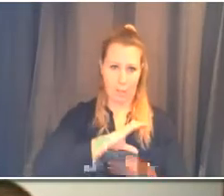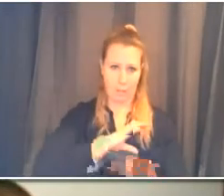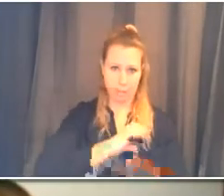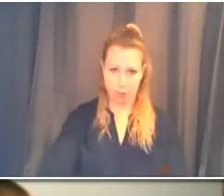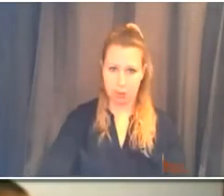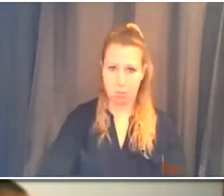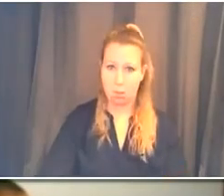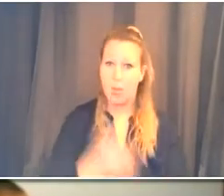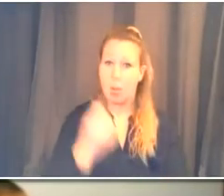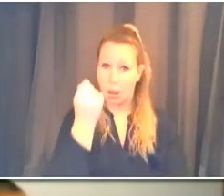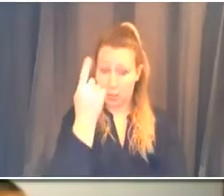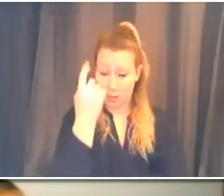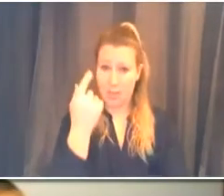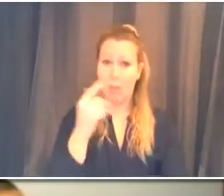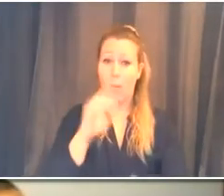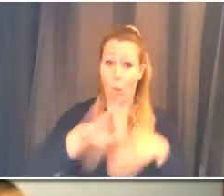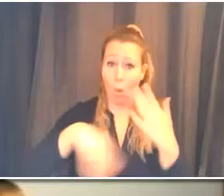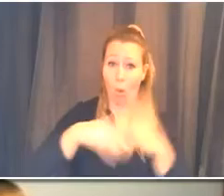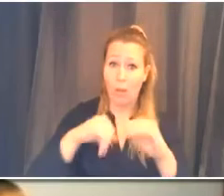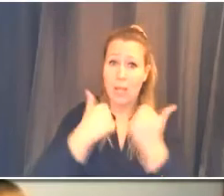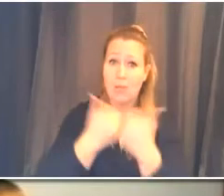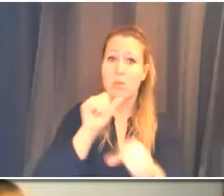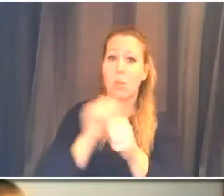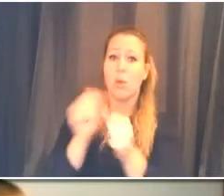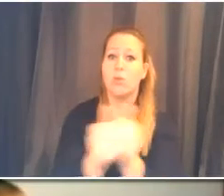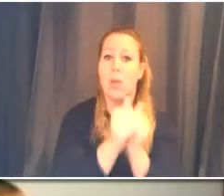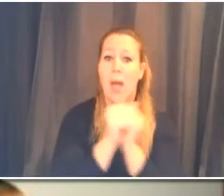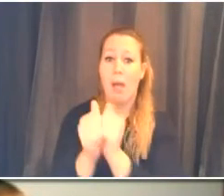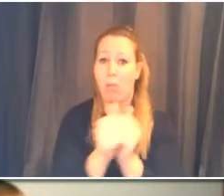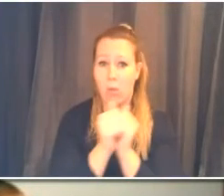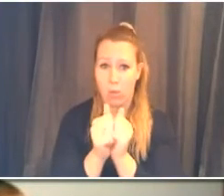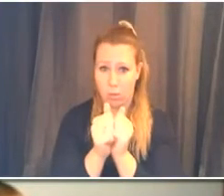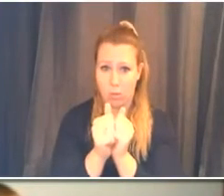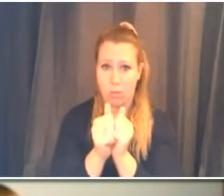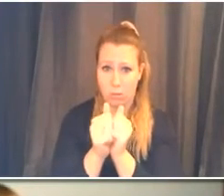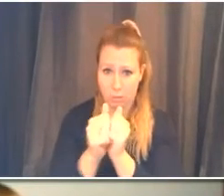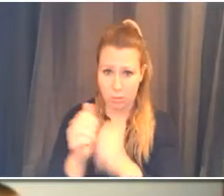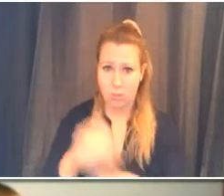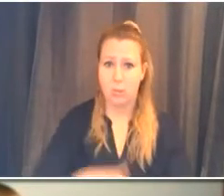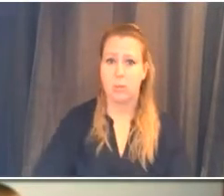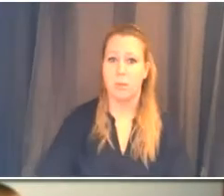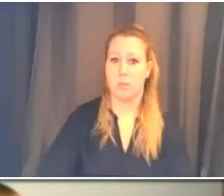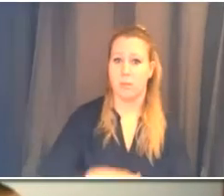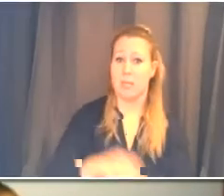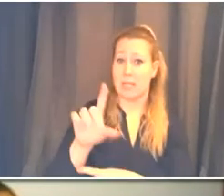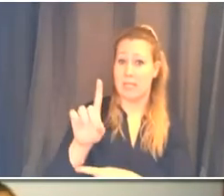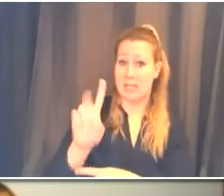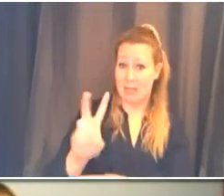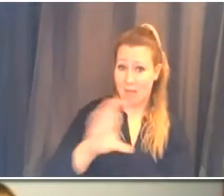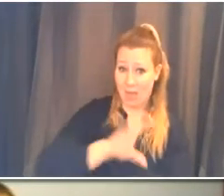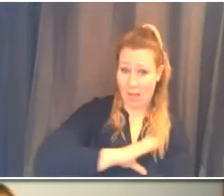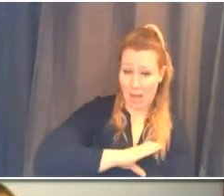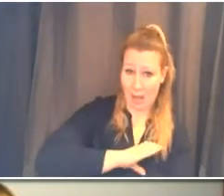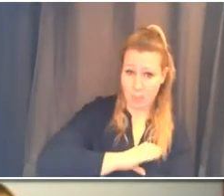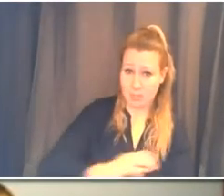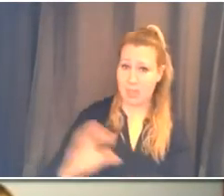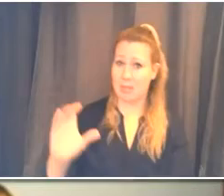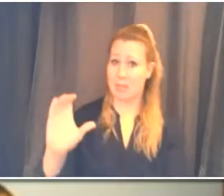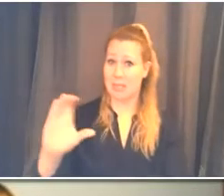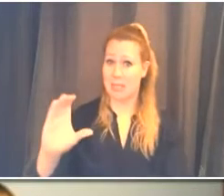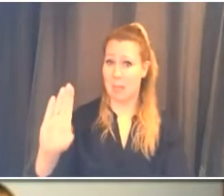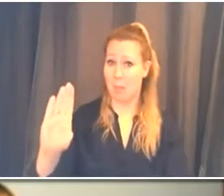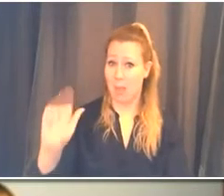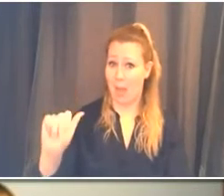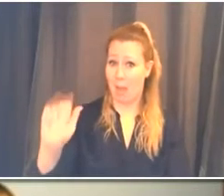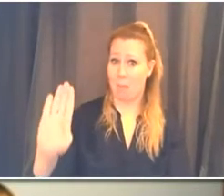who who the victim likes to talk to sometimes the victim feels much more comfortable talking to the civilian uh victim advocate in the precinct as opposed